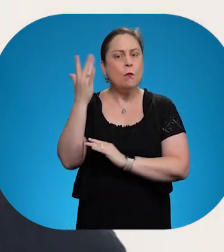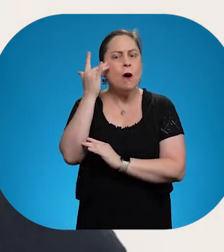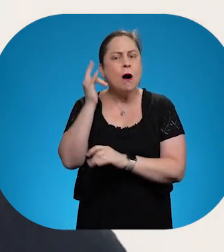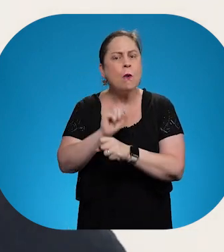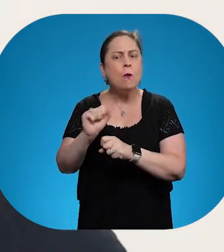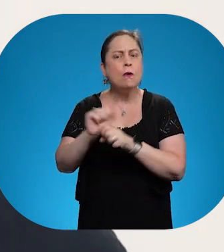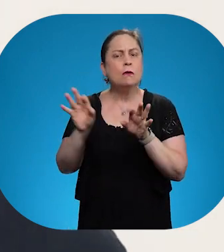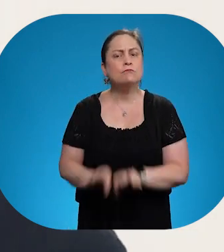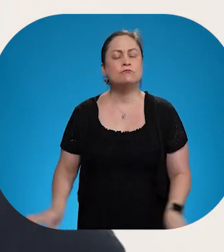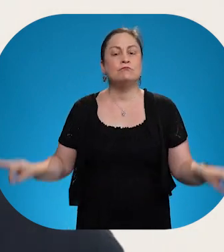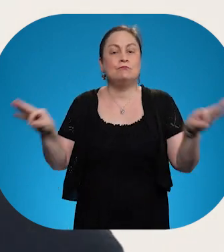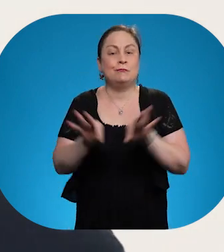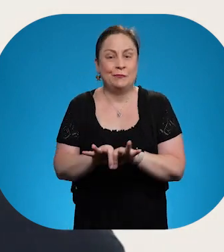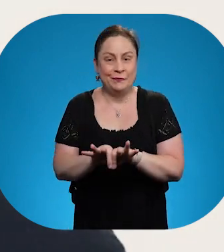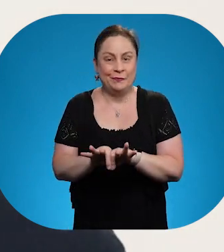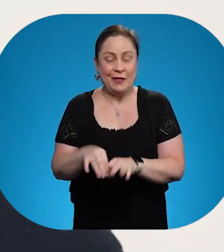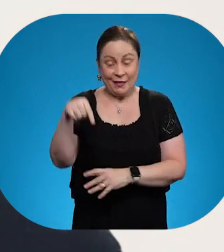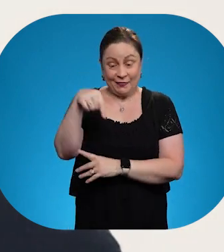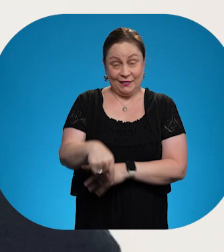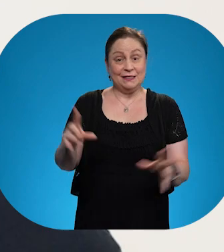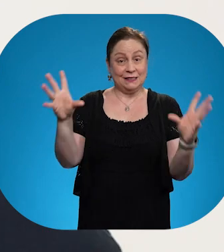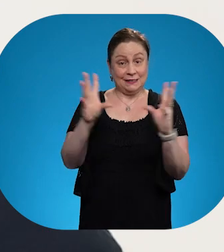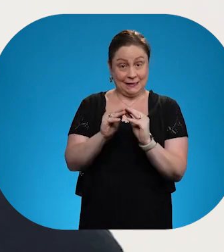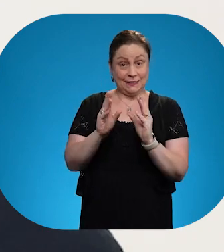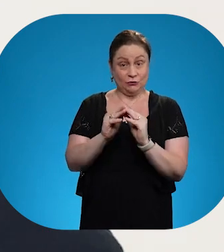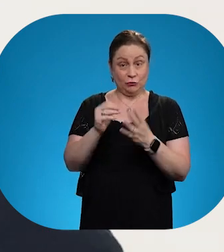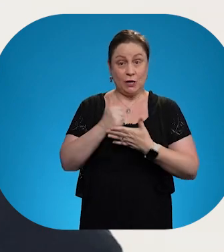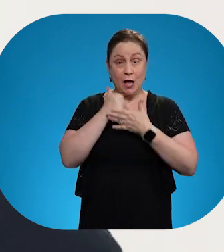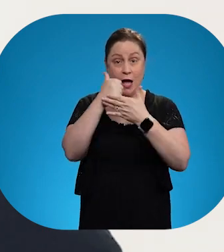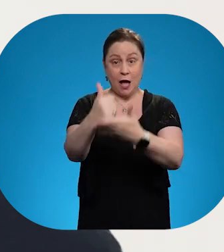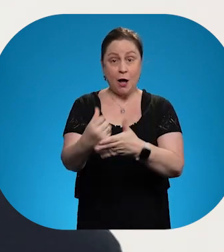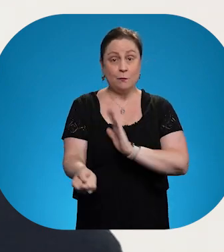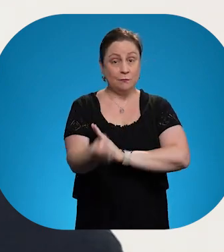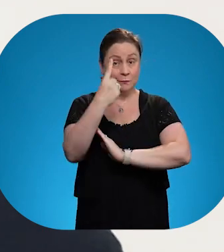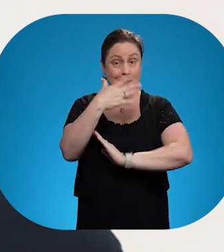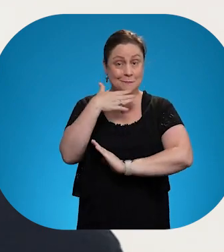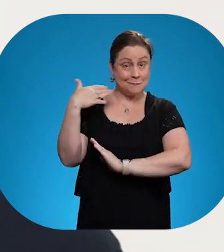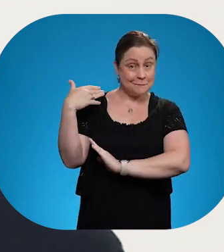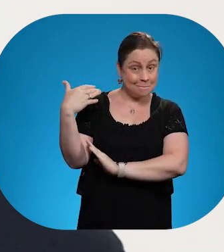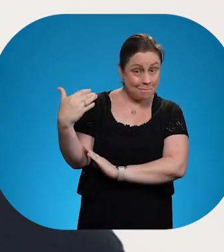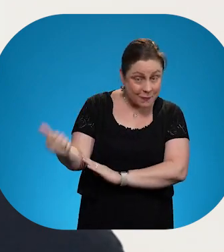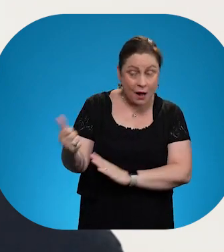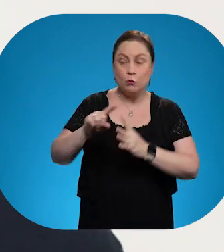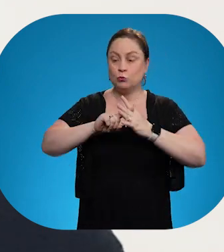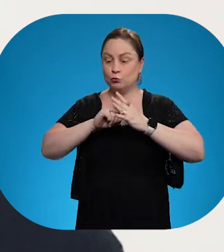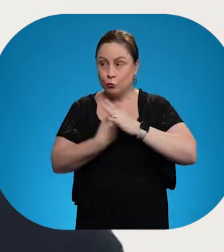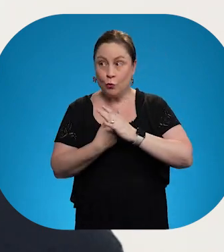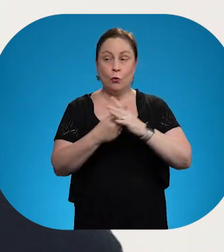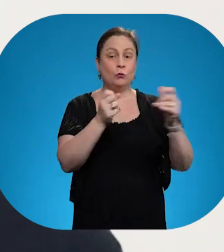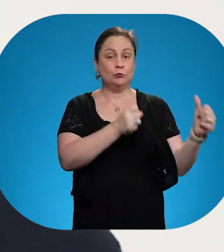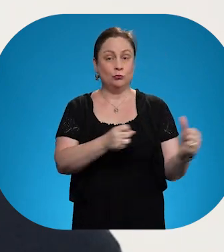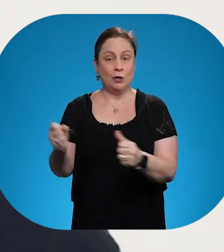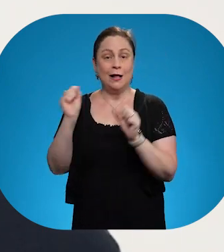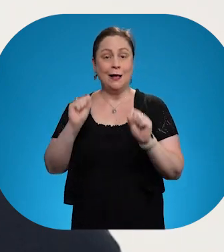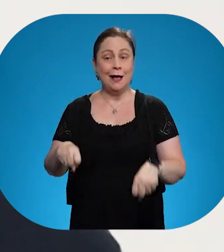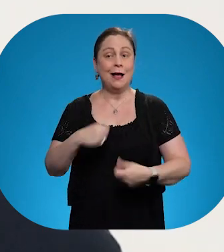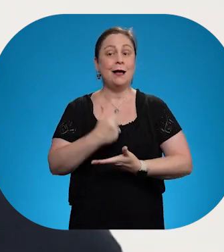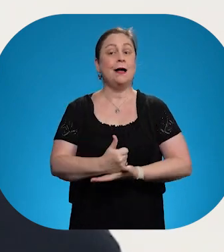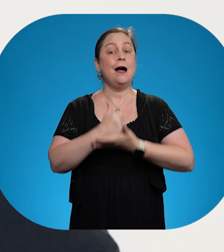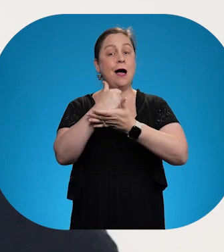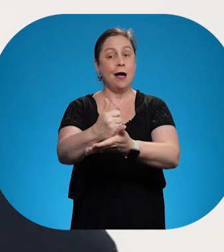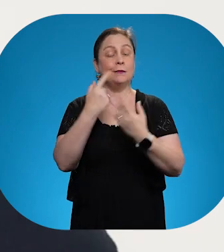work is important. This session will help you to better understand and implement strategies that can help you